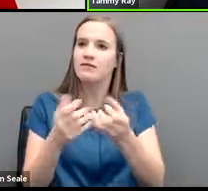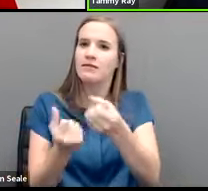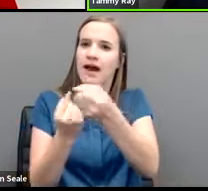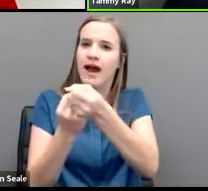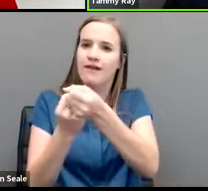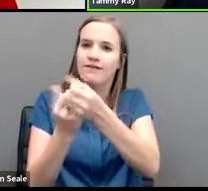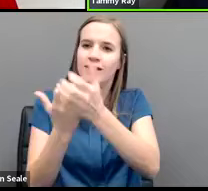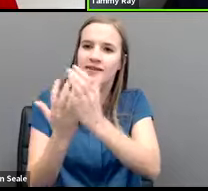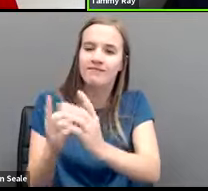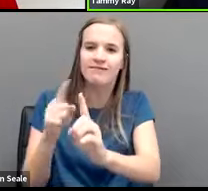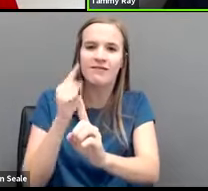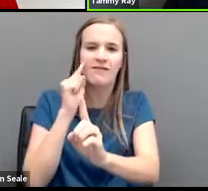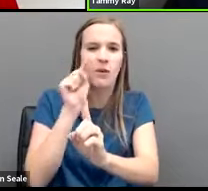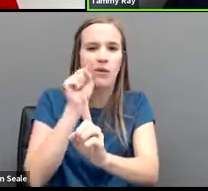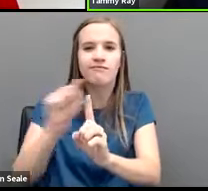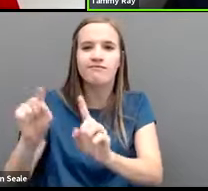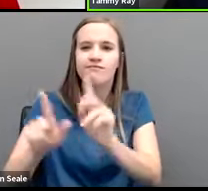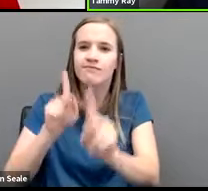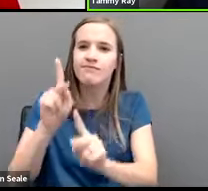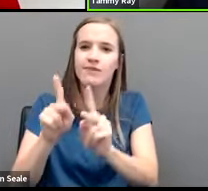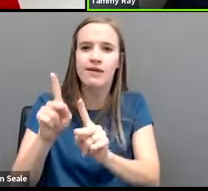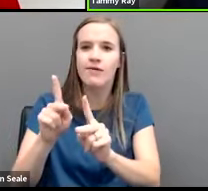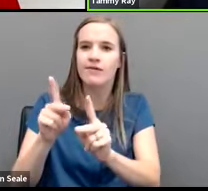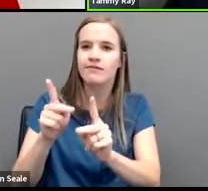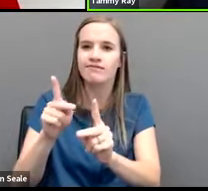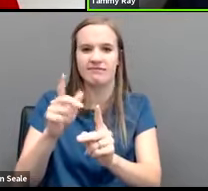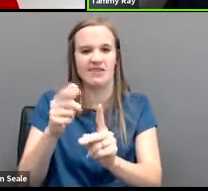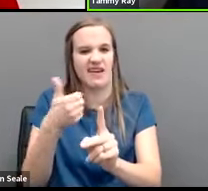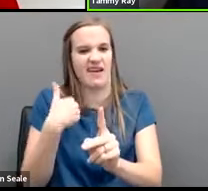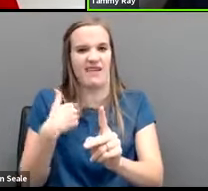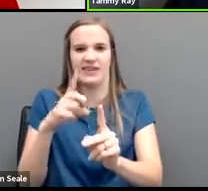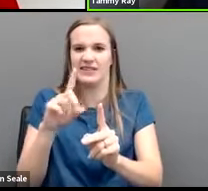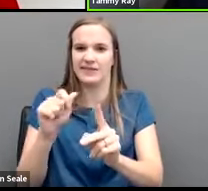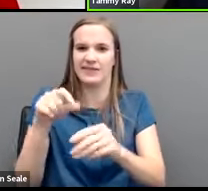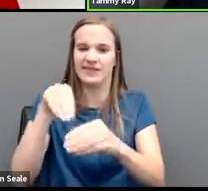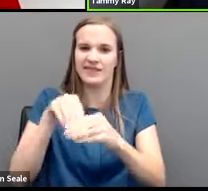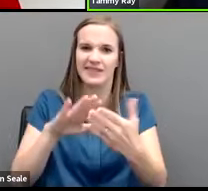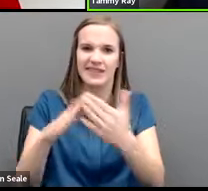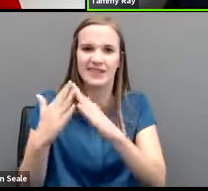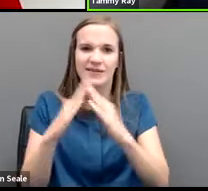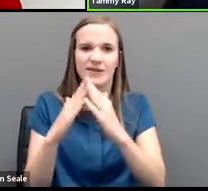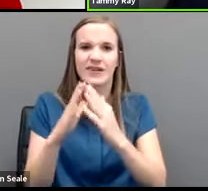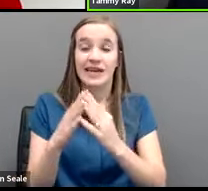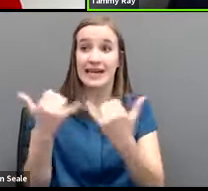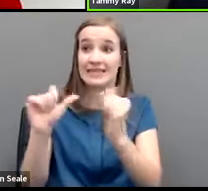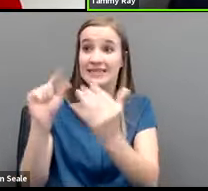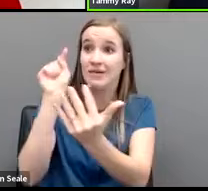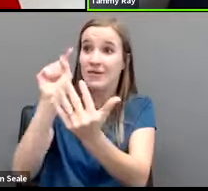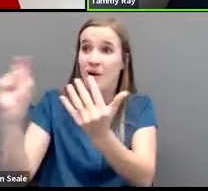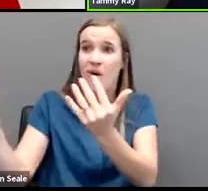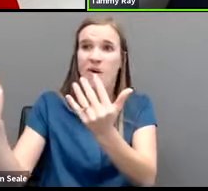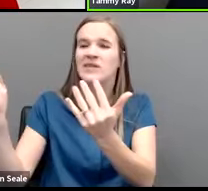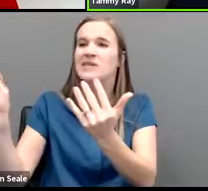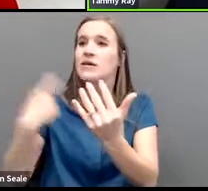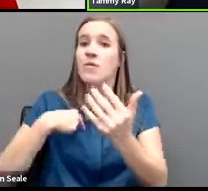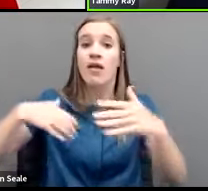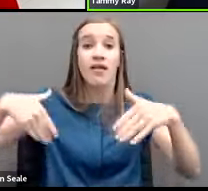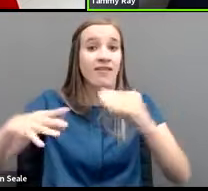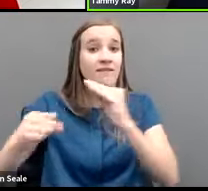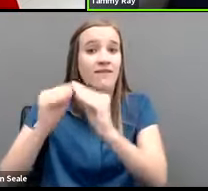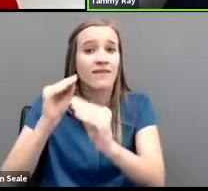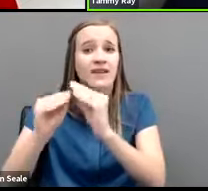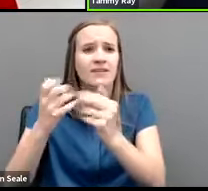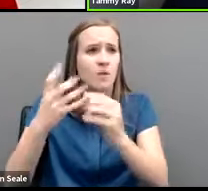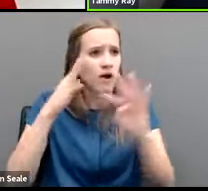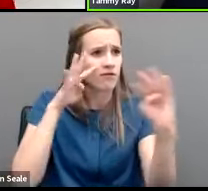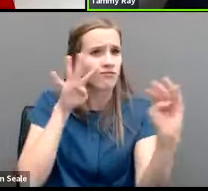and, you know, just call attention to those things that still need improvement. And, you know, it's accessibility for